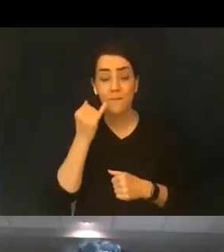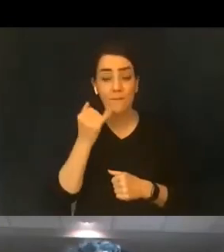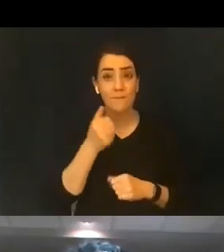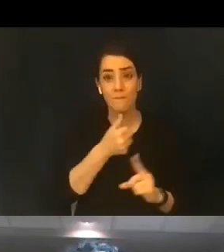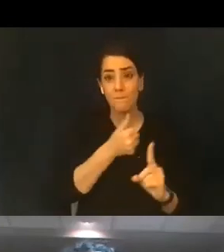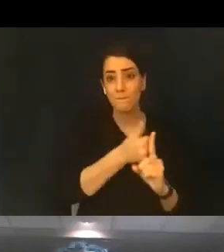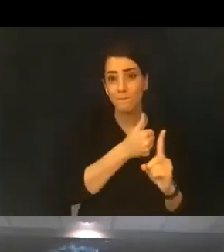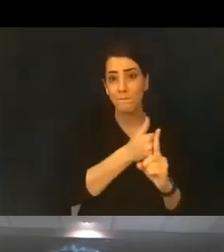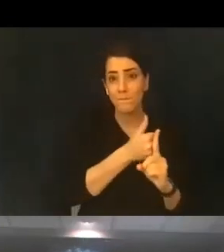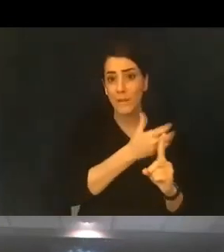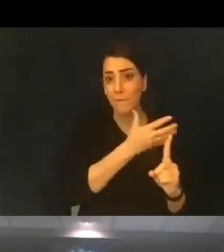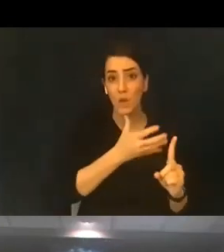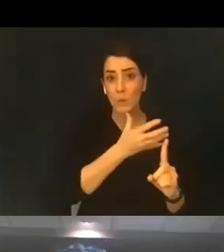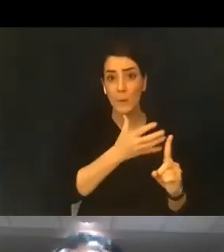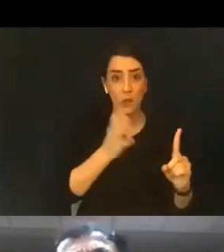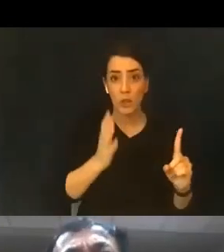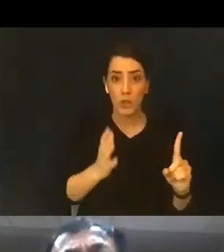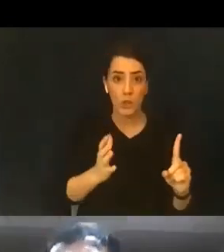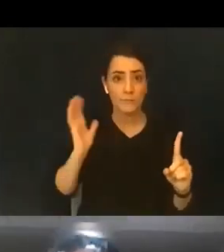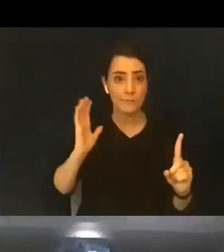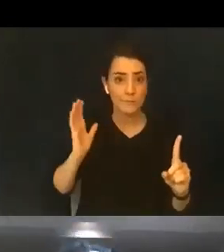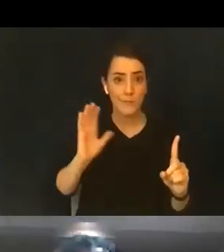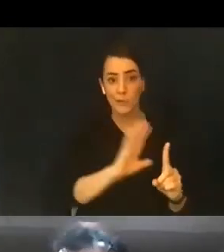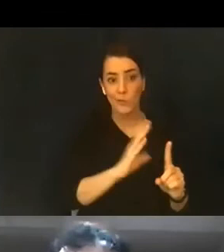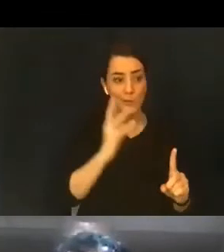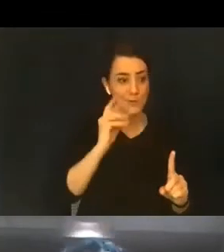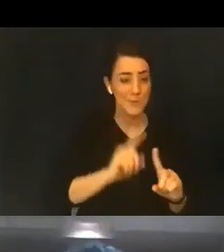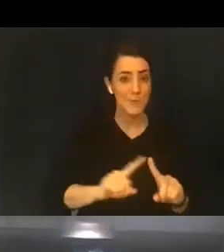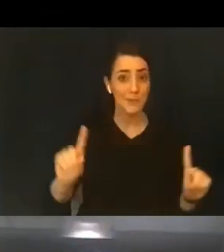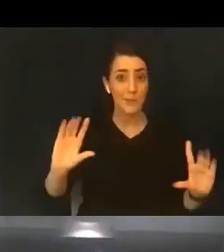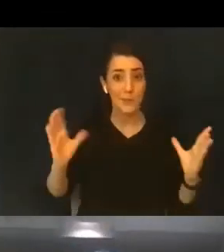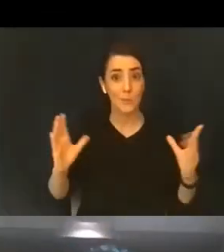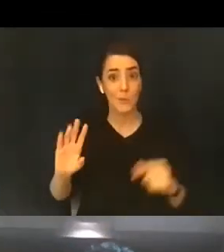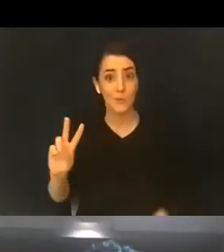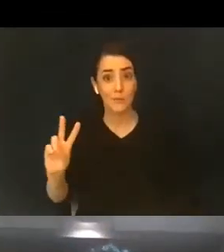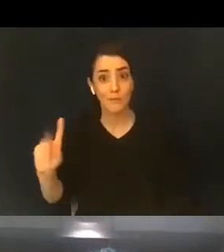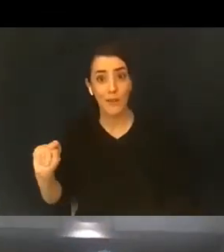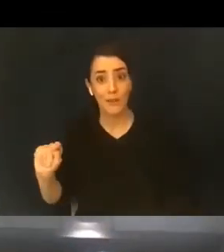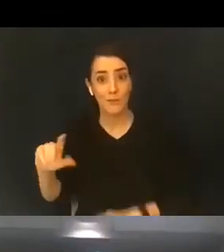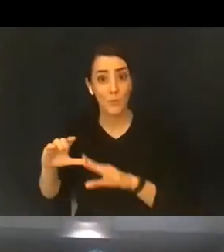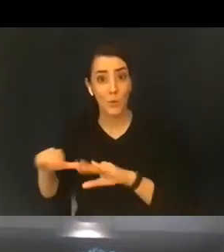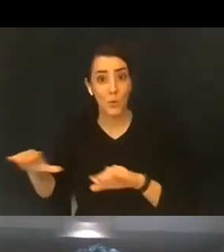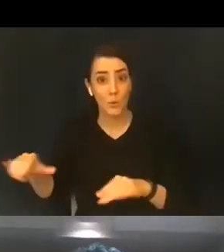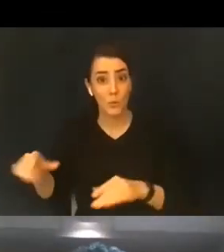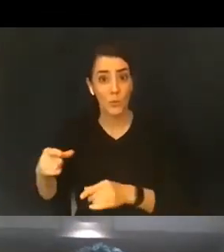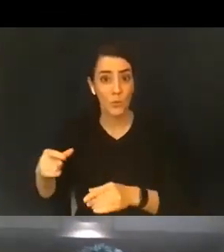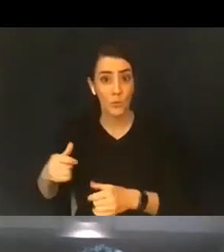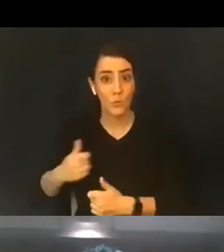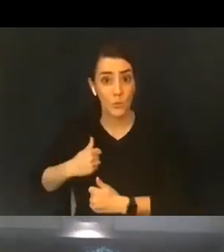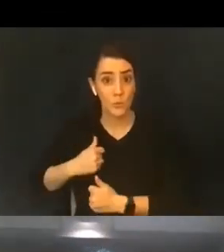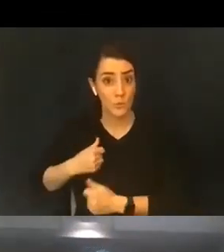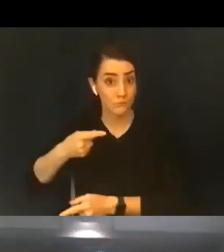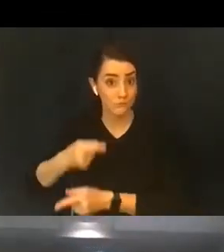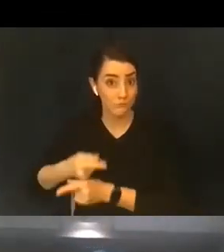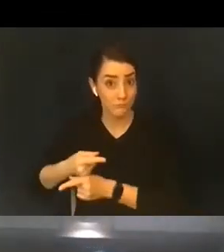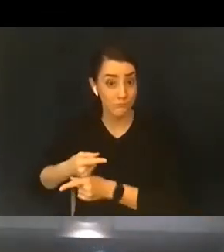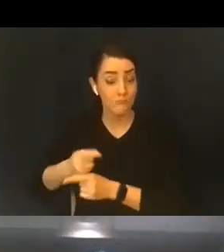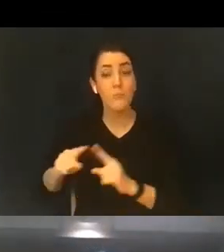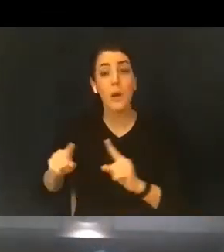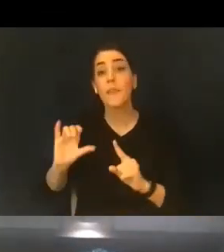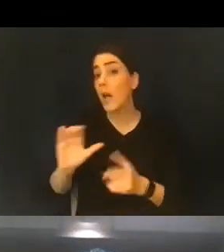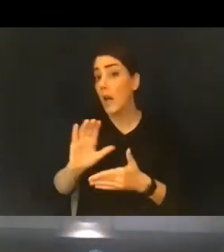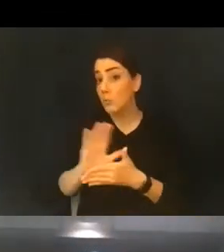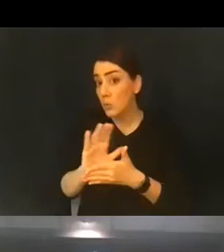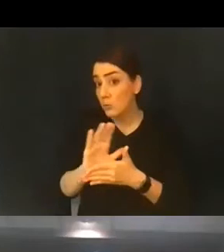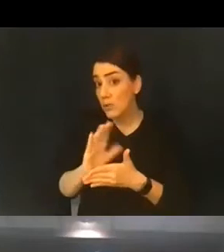for example. So, but I think the movie did a great job to summarize